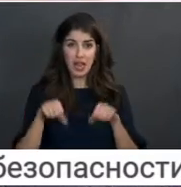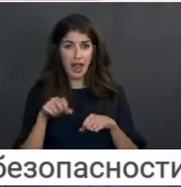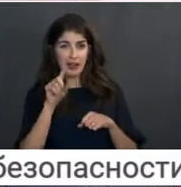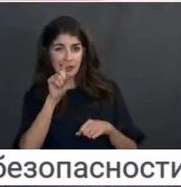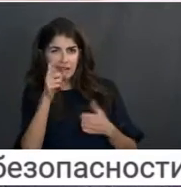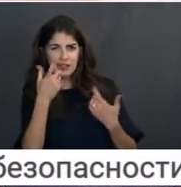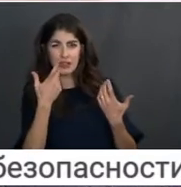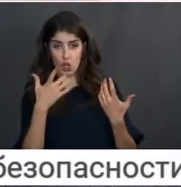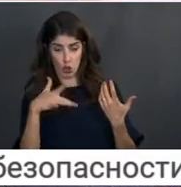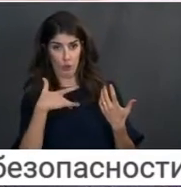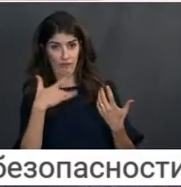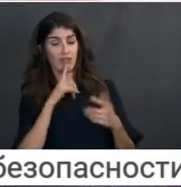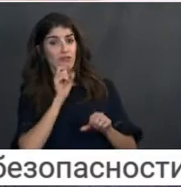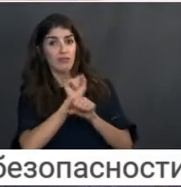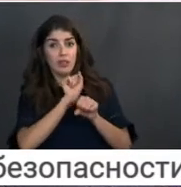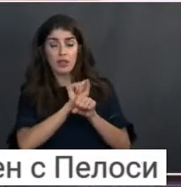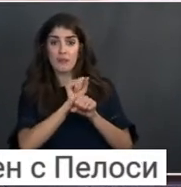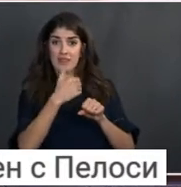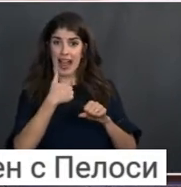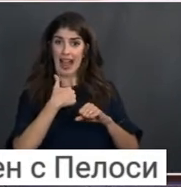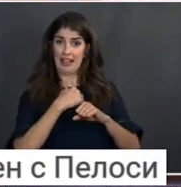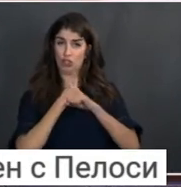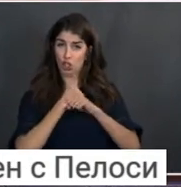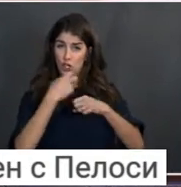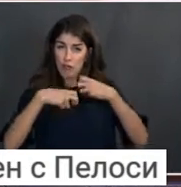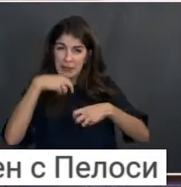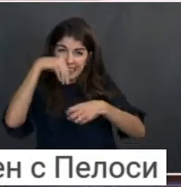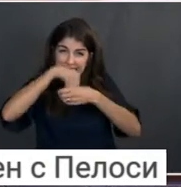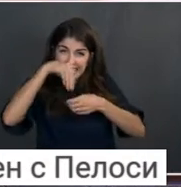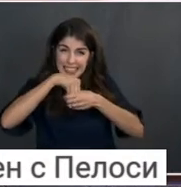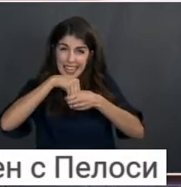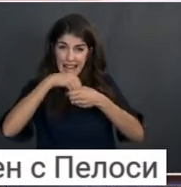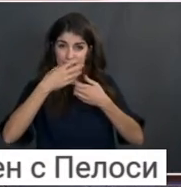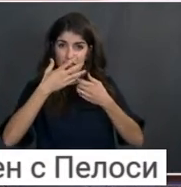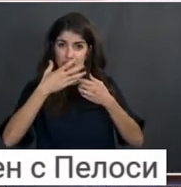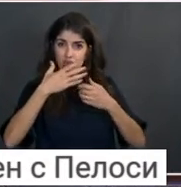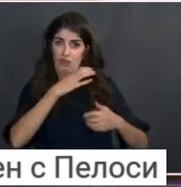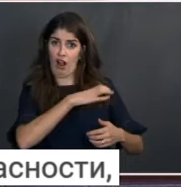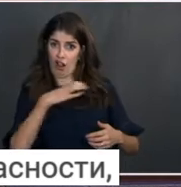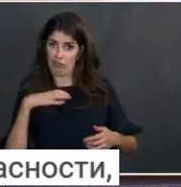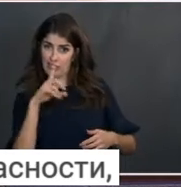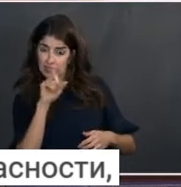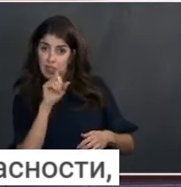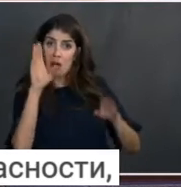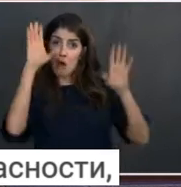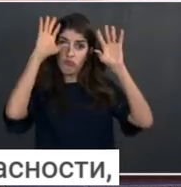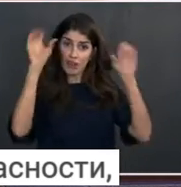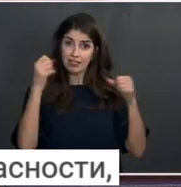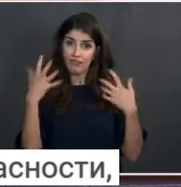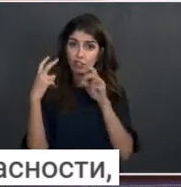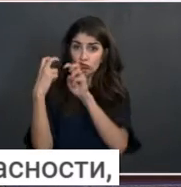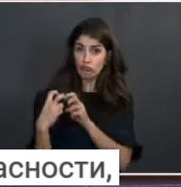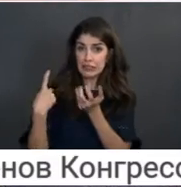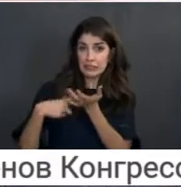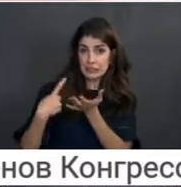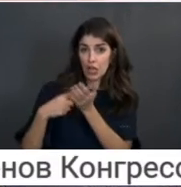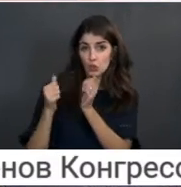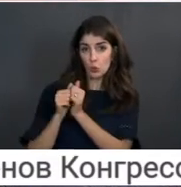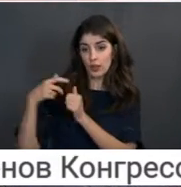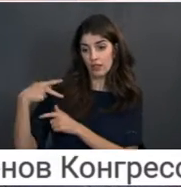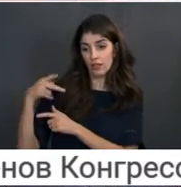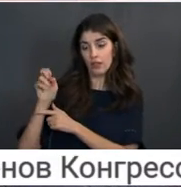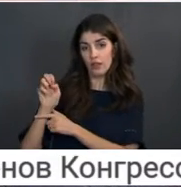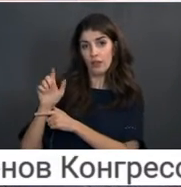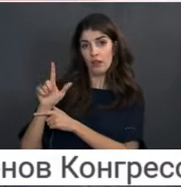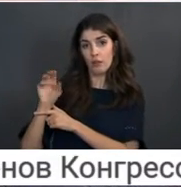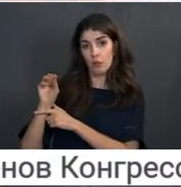with that assessment that there is security threats coming from inside the House? Has Biden spoken to Pelosi, and is he worried about the safety, the physical